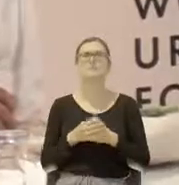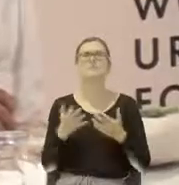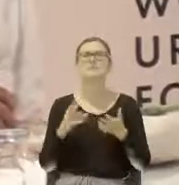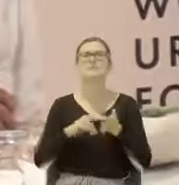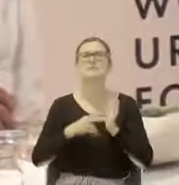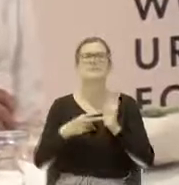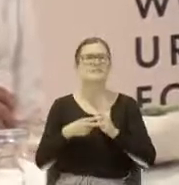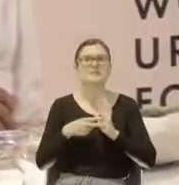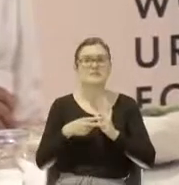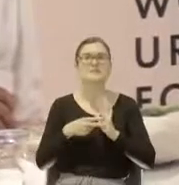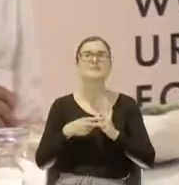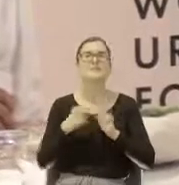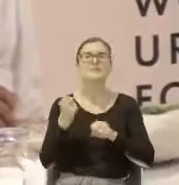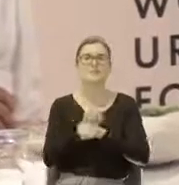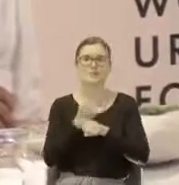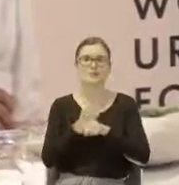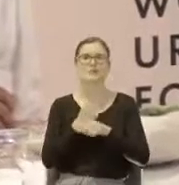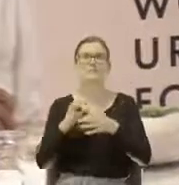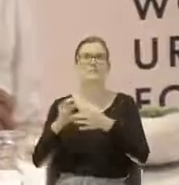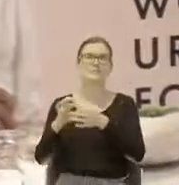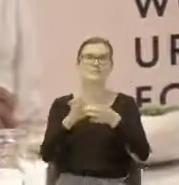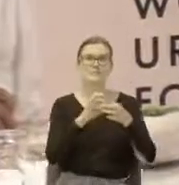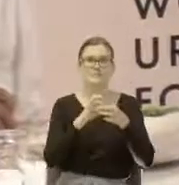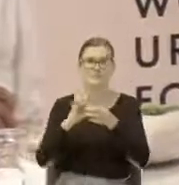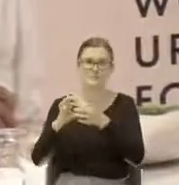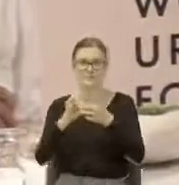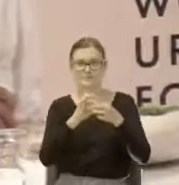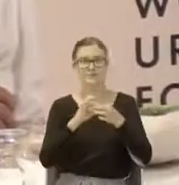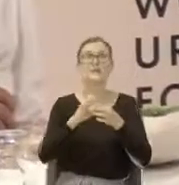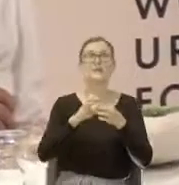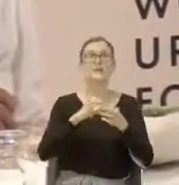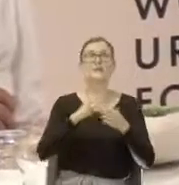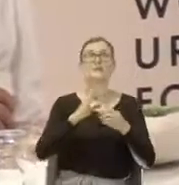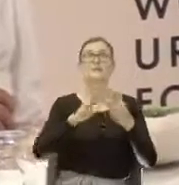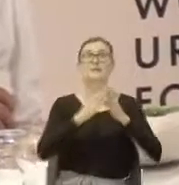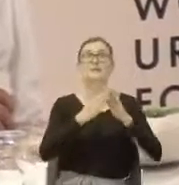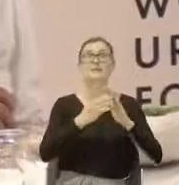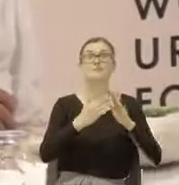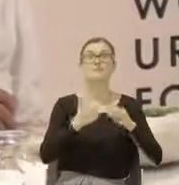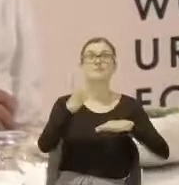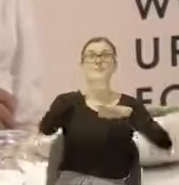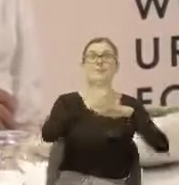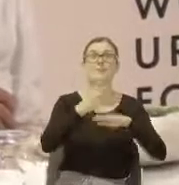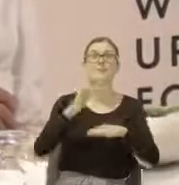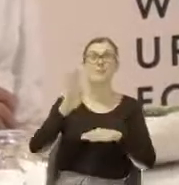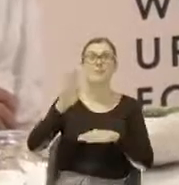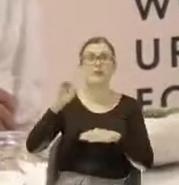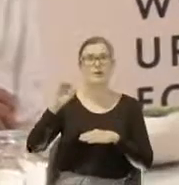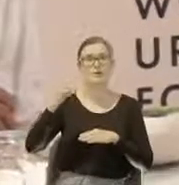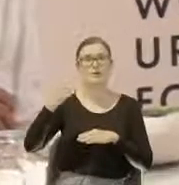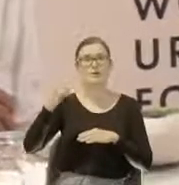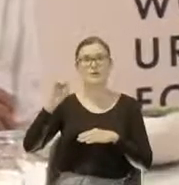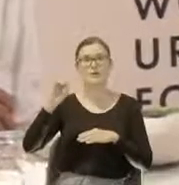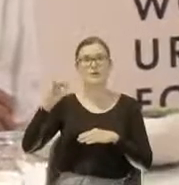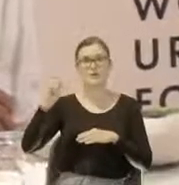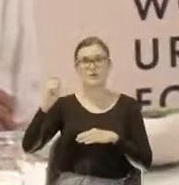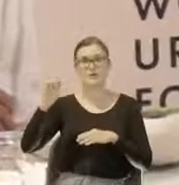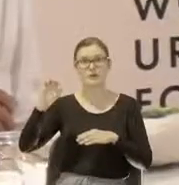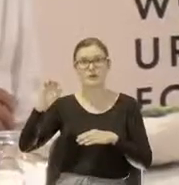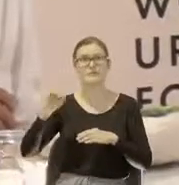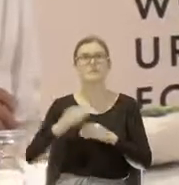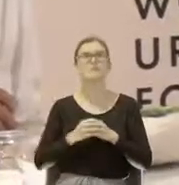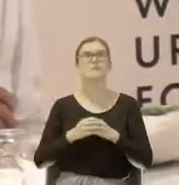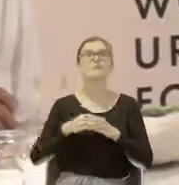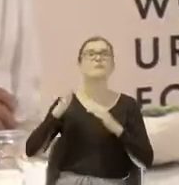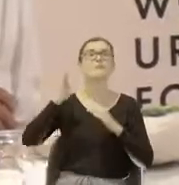second are the implications of the high-level meeting for this group and how they may take it forward. And lastly, the horizon. Where do we see